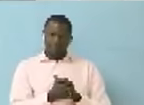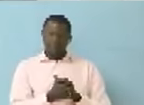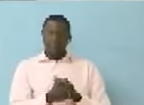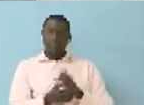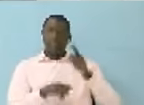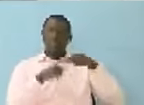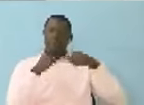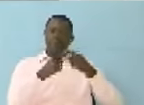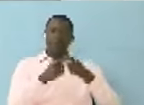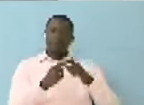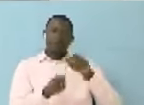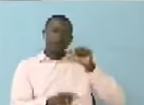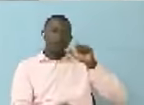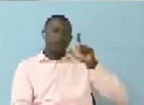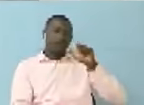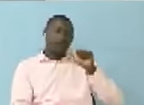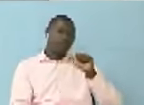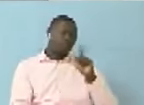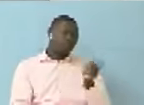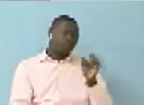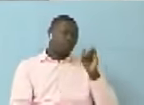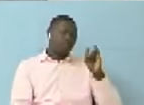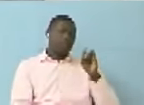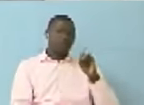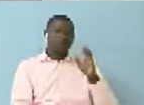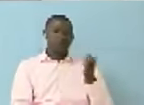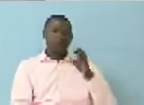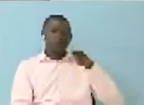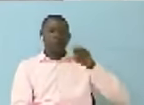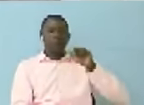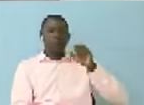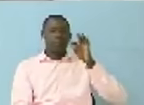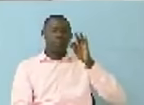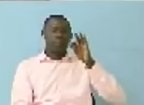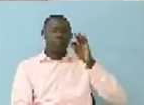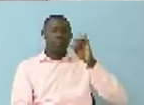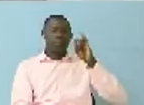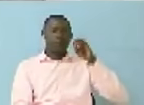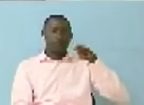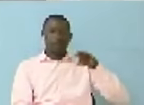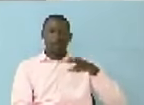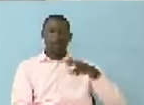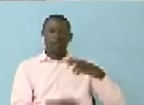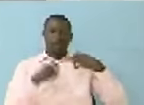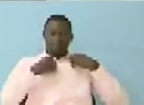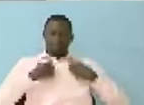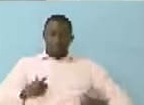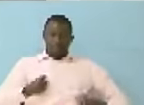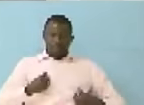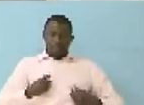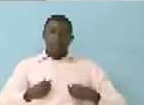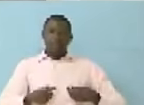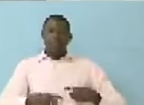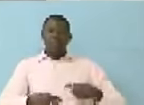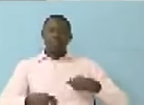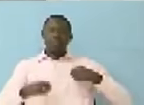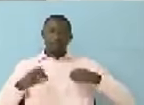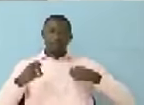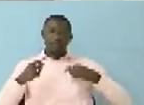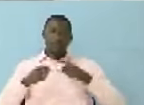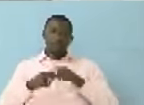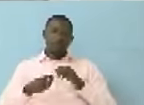And then Alhaji Martin. Andum jeto ako Alhaji Martin. Pulled down his clothes. Anatana dondiko muta aya